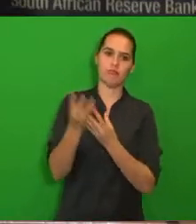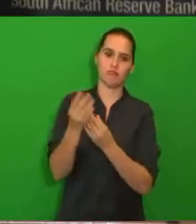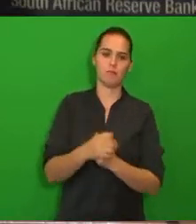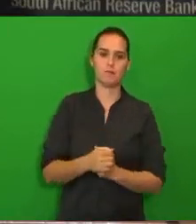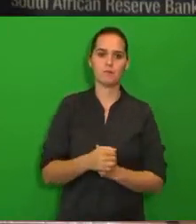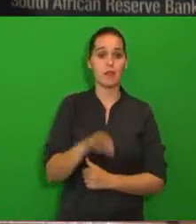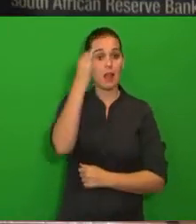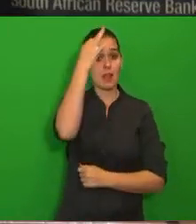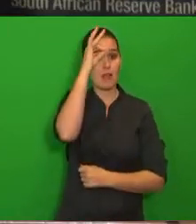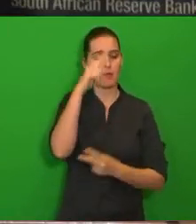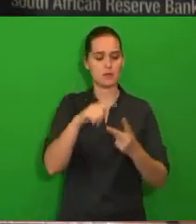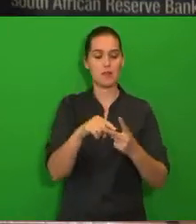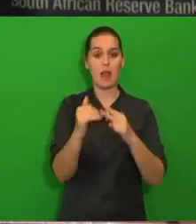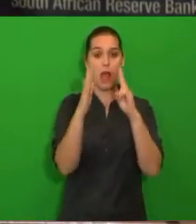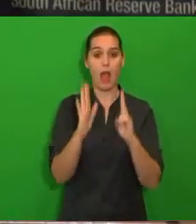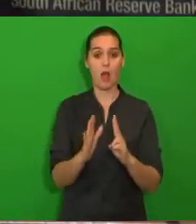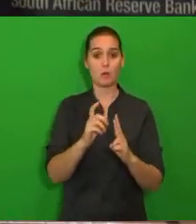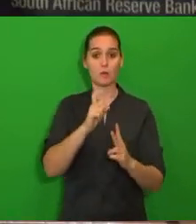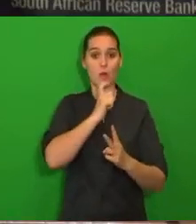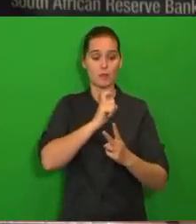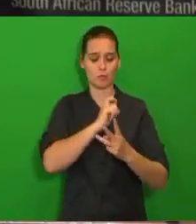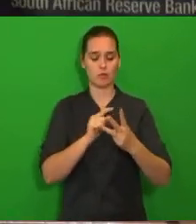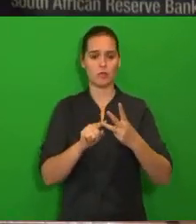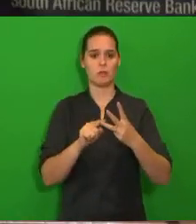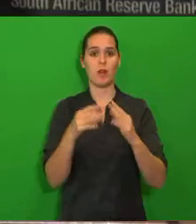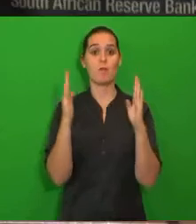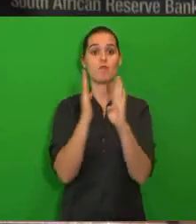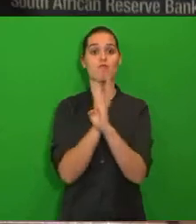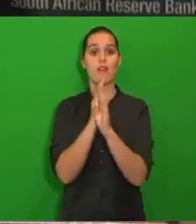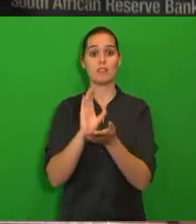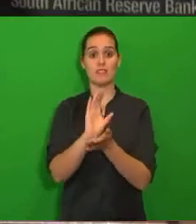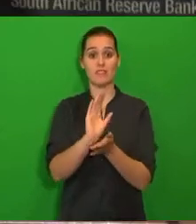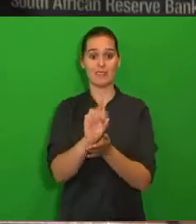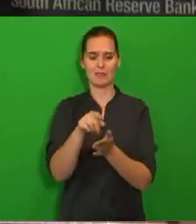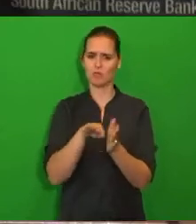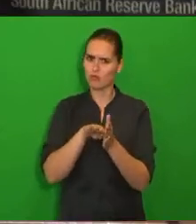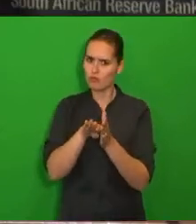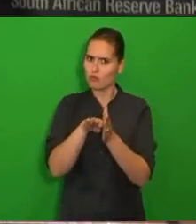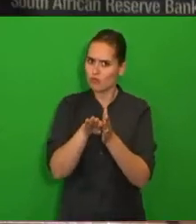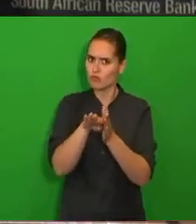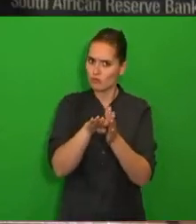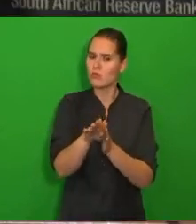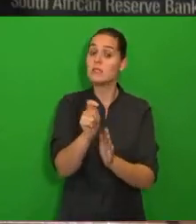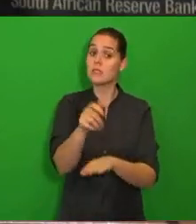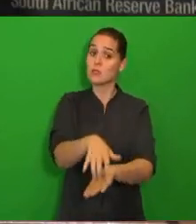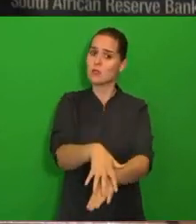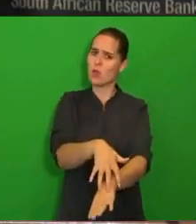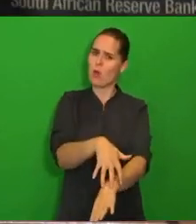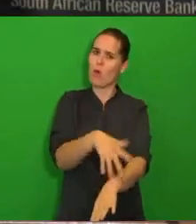Government and household consumption and private investment continue to grow, albeit